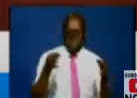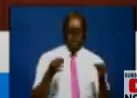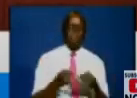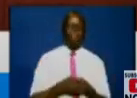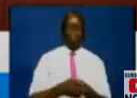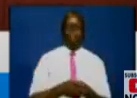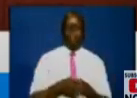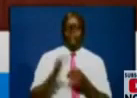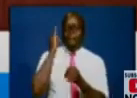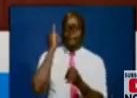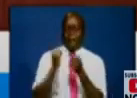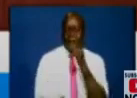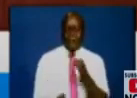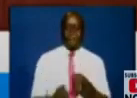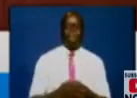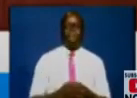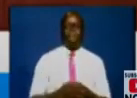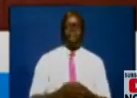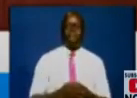And finally,